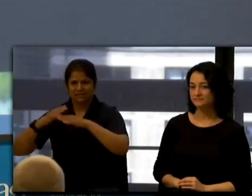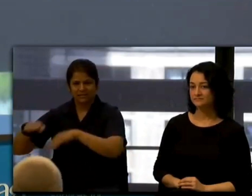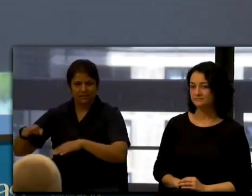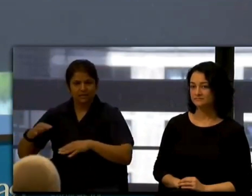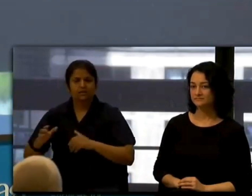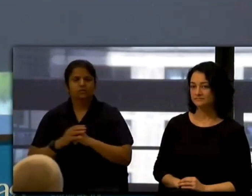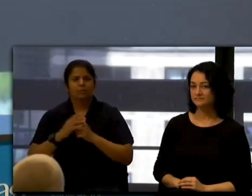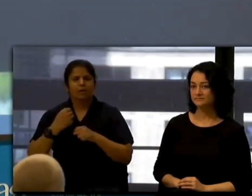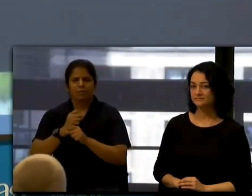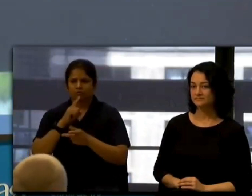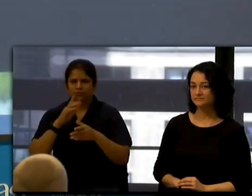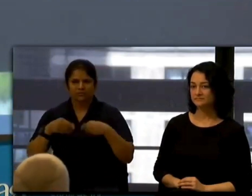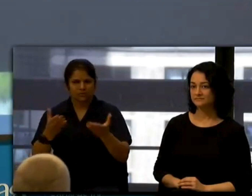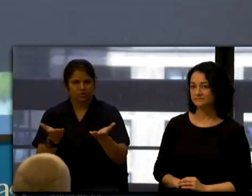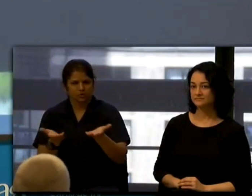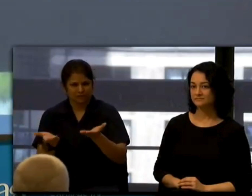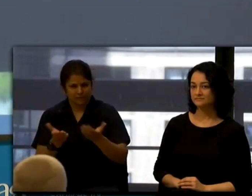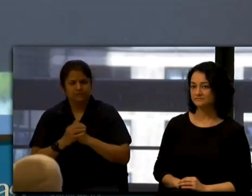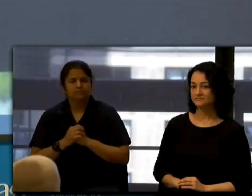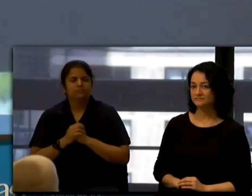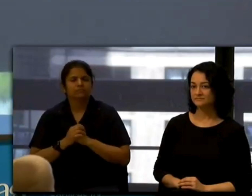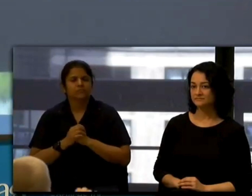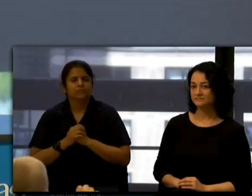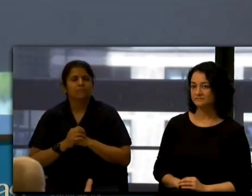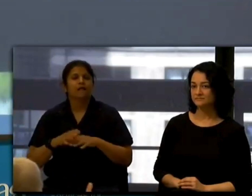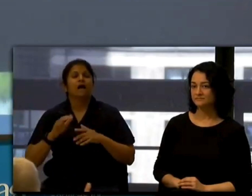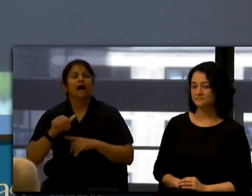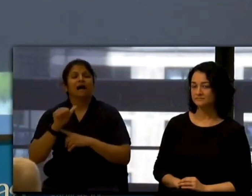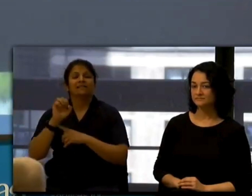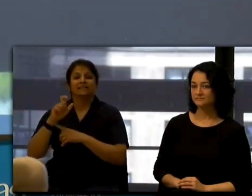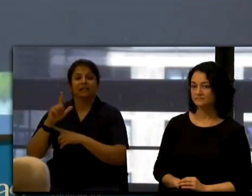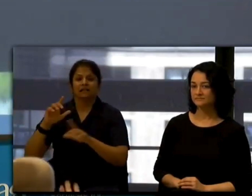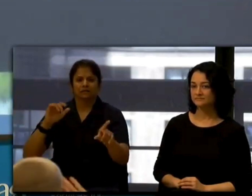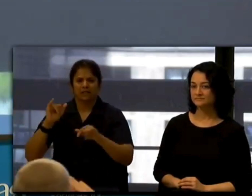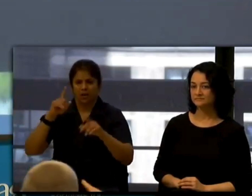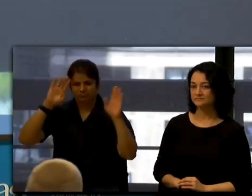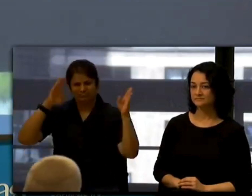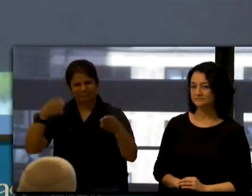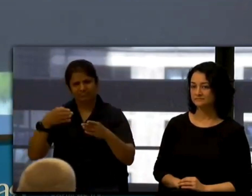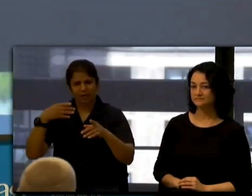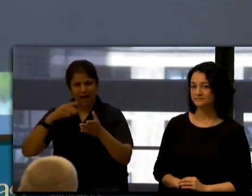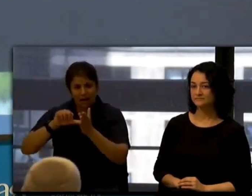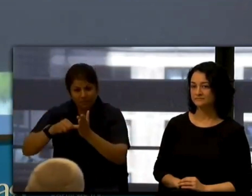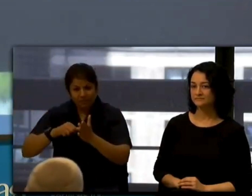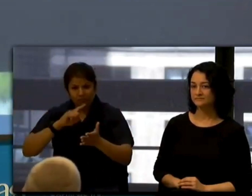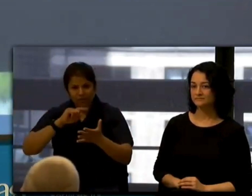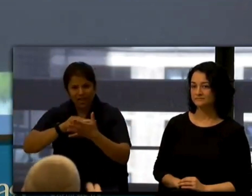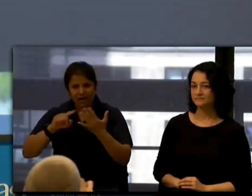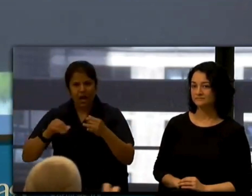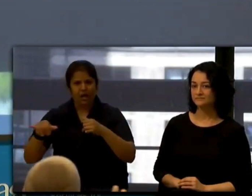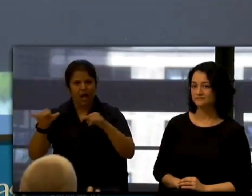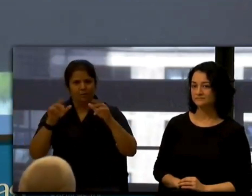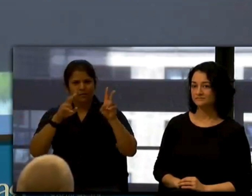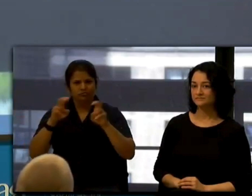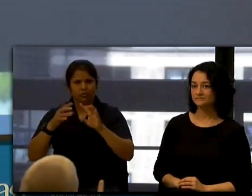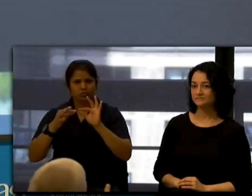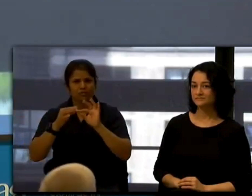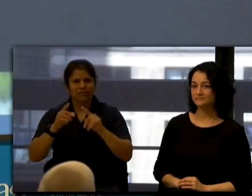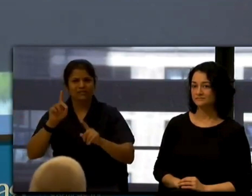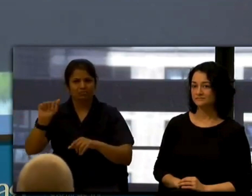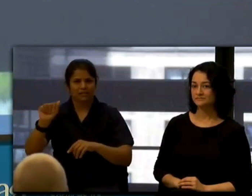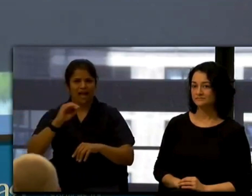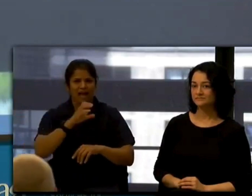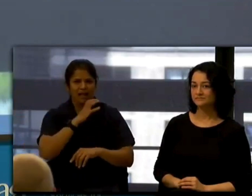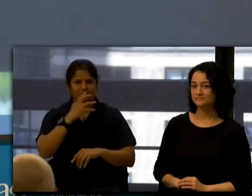ACL, we're putting an intentional focus on the common issues facing the disability and aging communities and